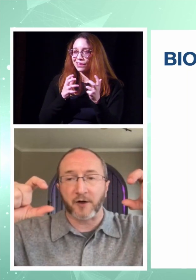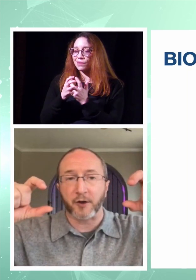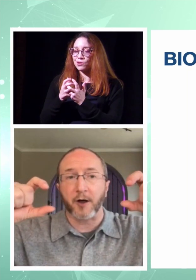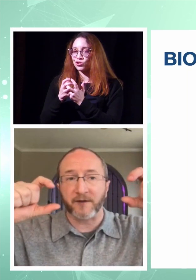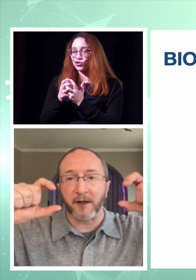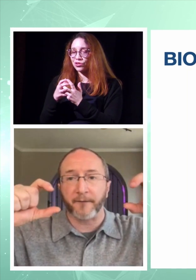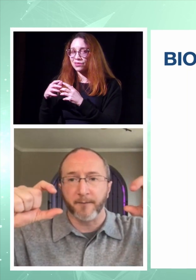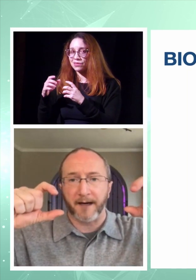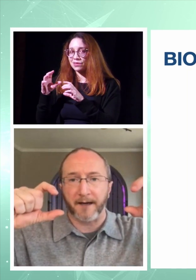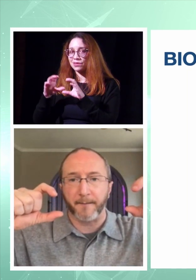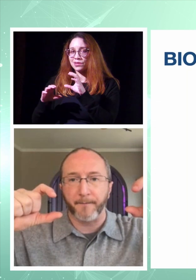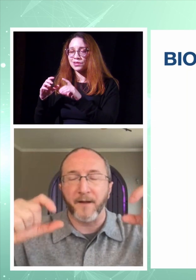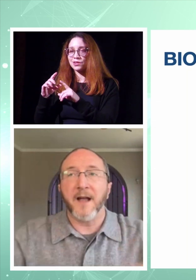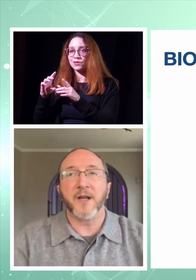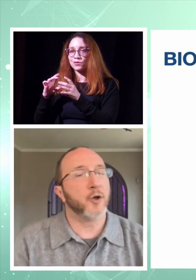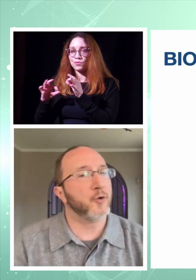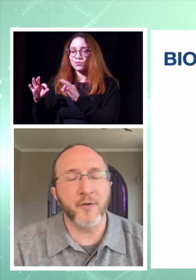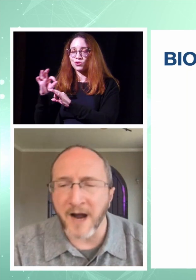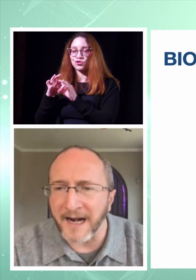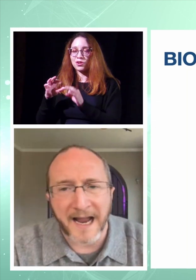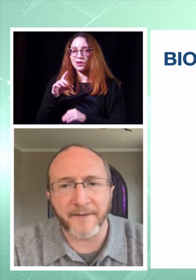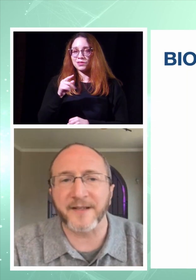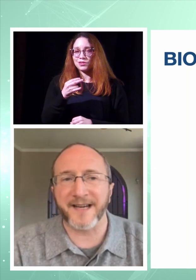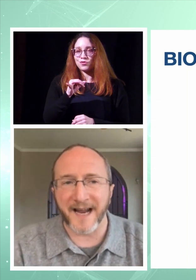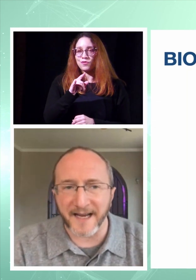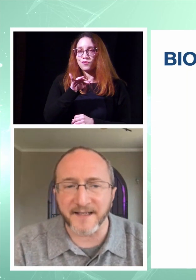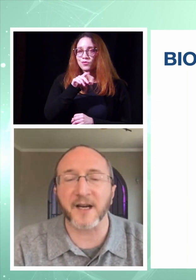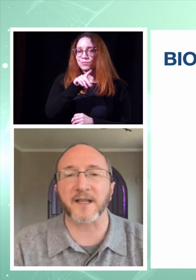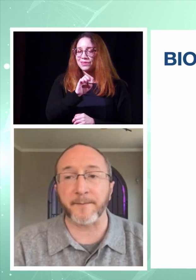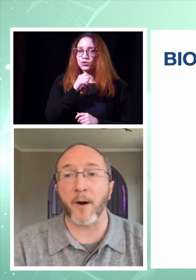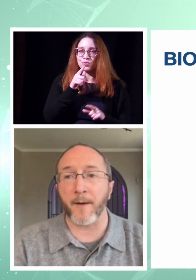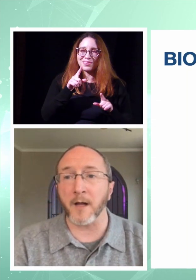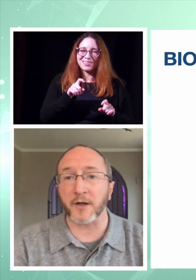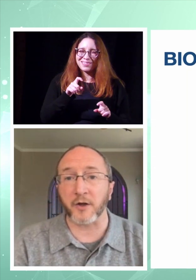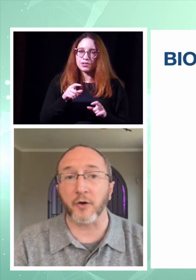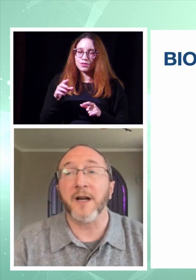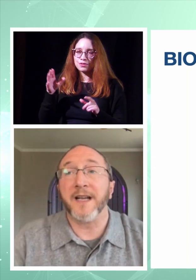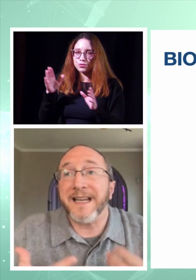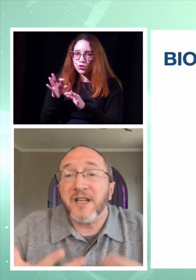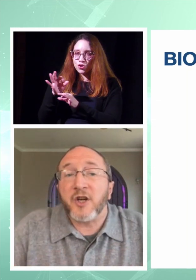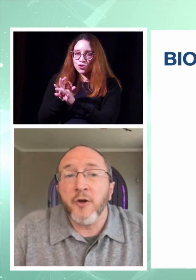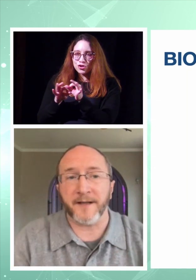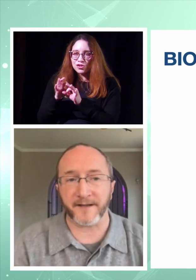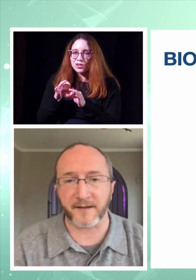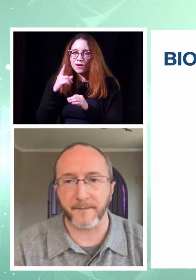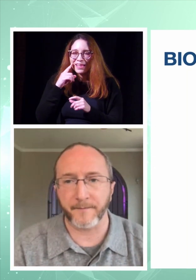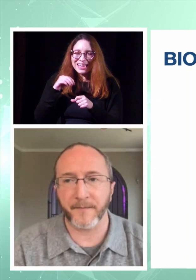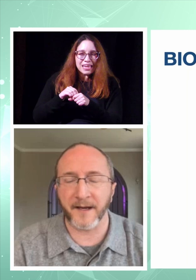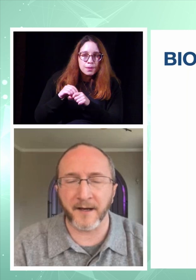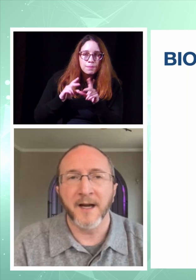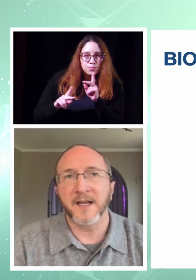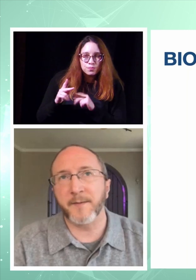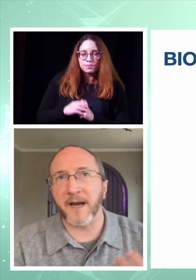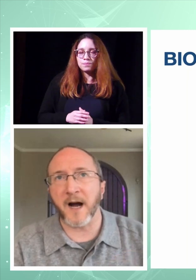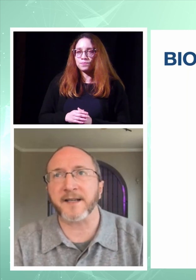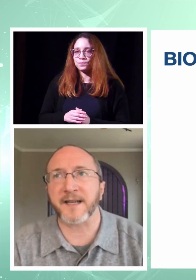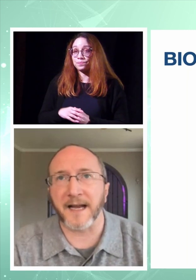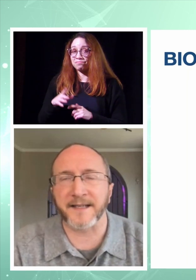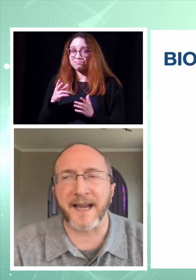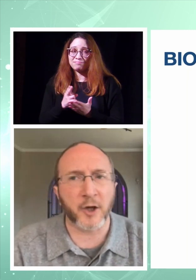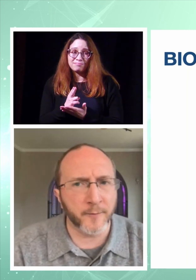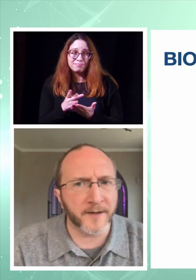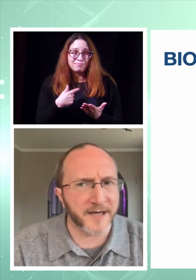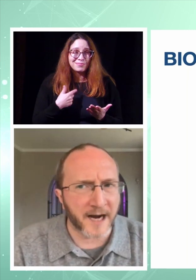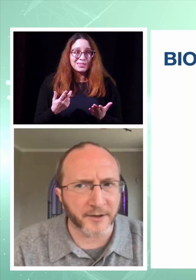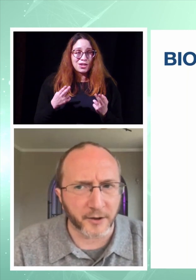chemical structure of teriflunomide. You do not have to test a small molecule in humans. And to be honest,